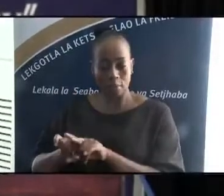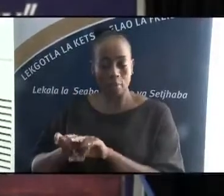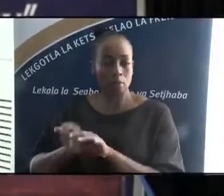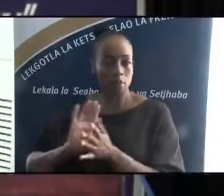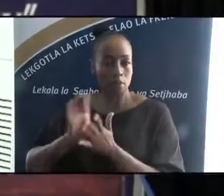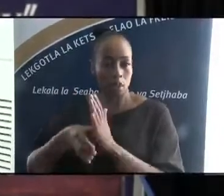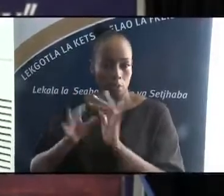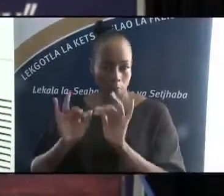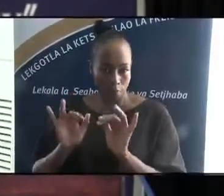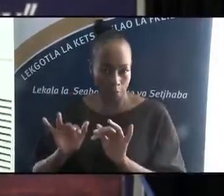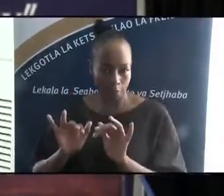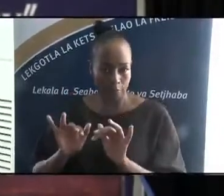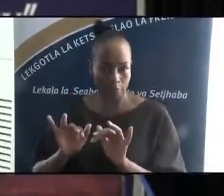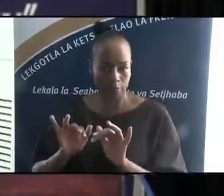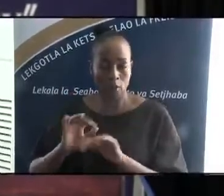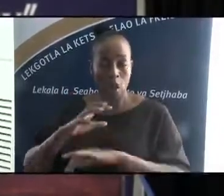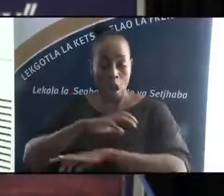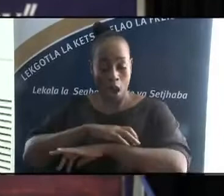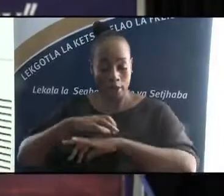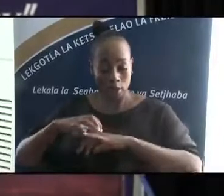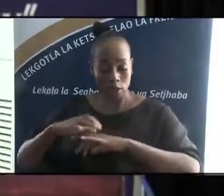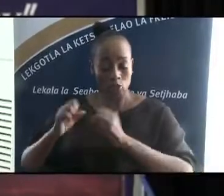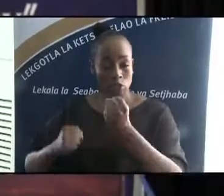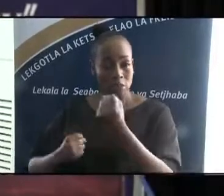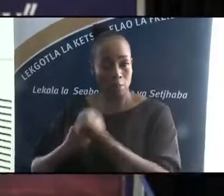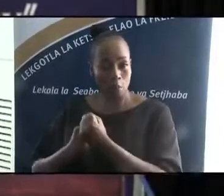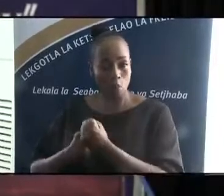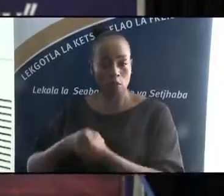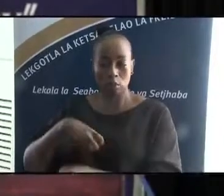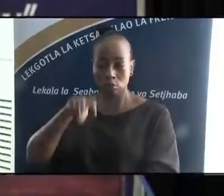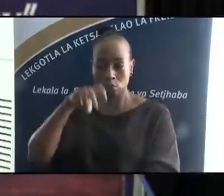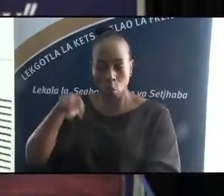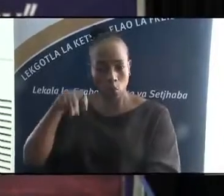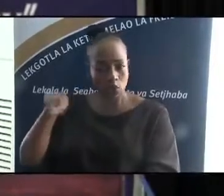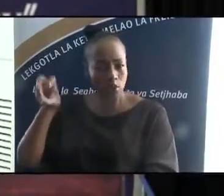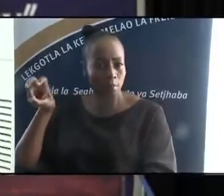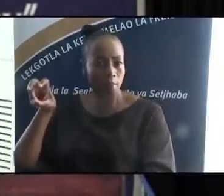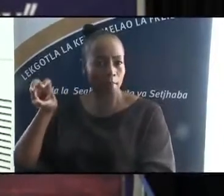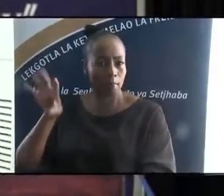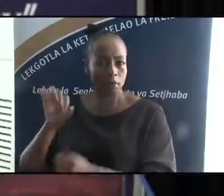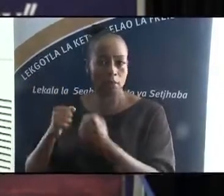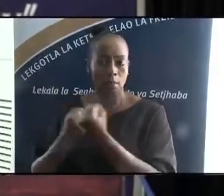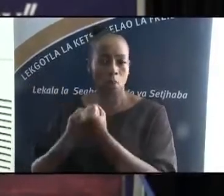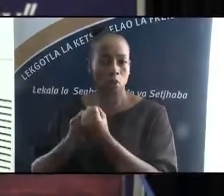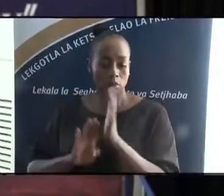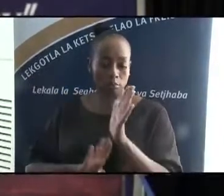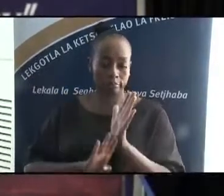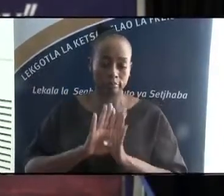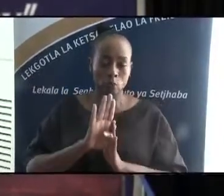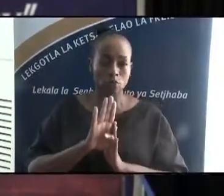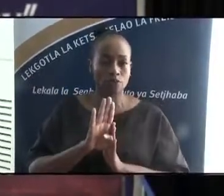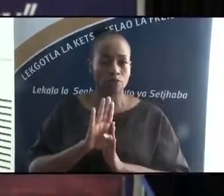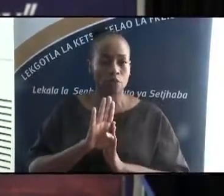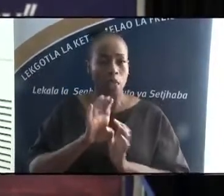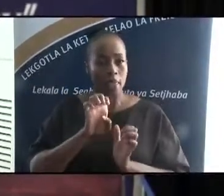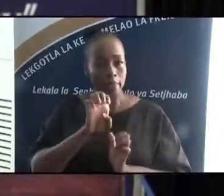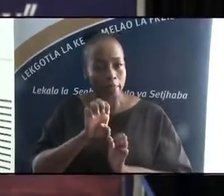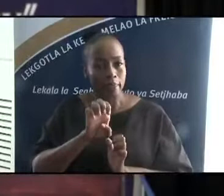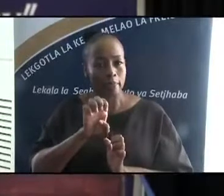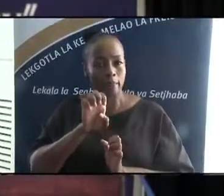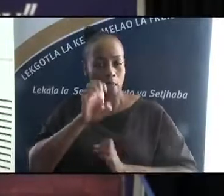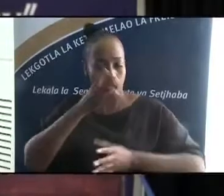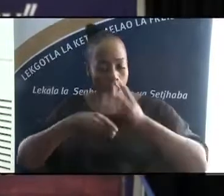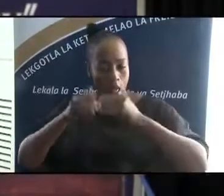people. Agricultural support, tourism support, improving and supporting e-government and